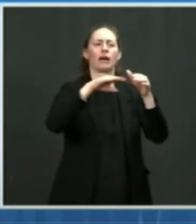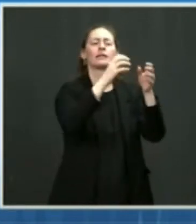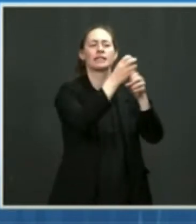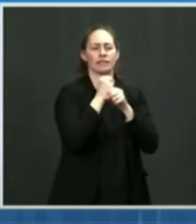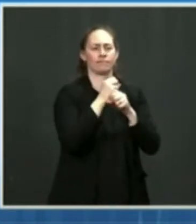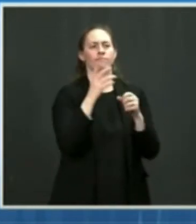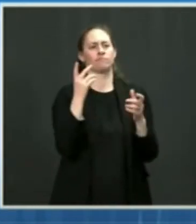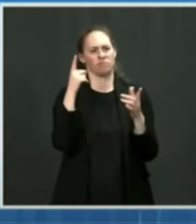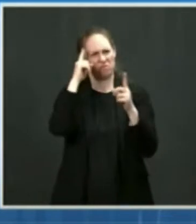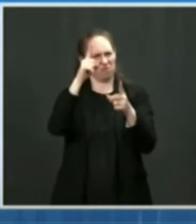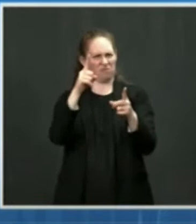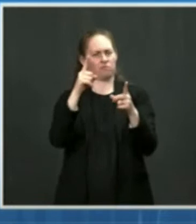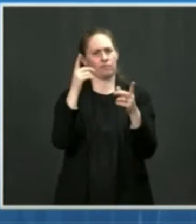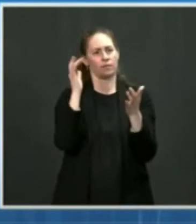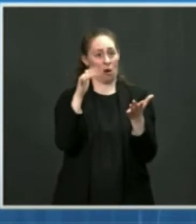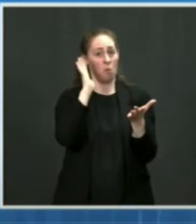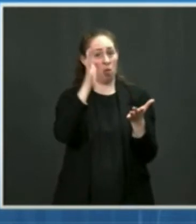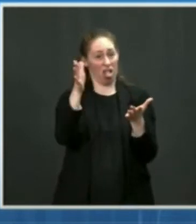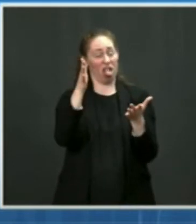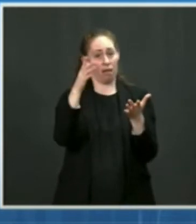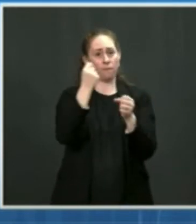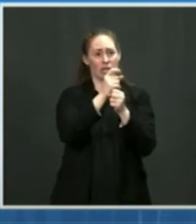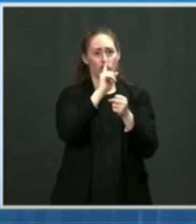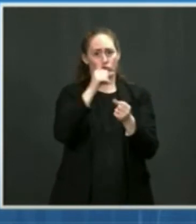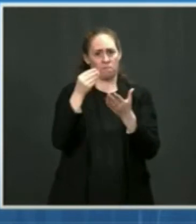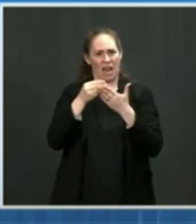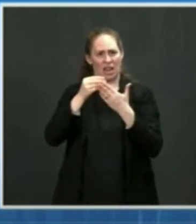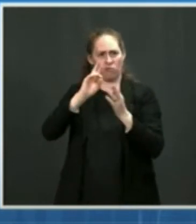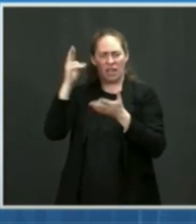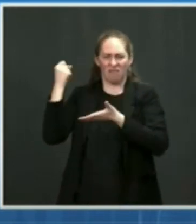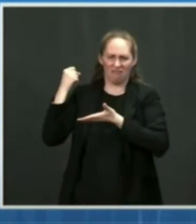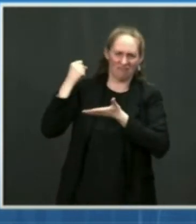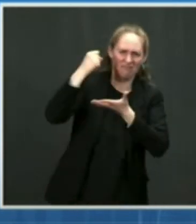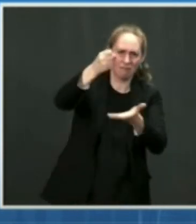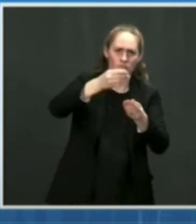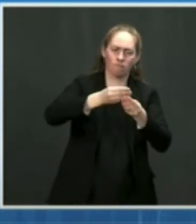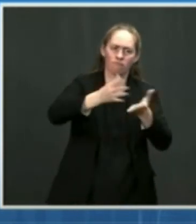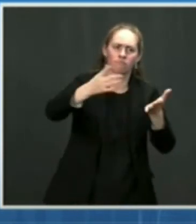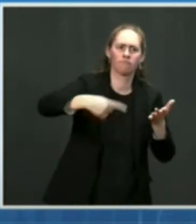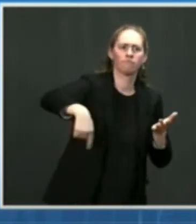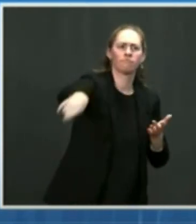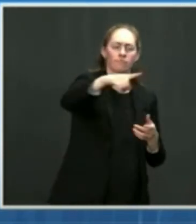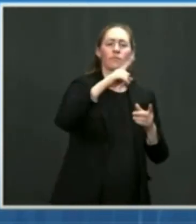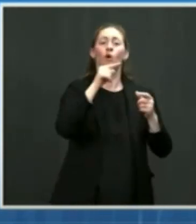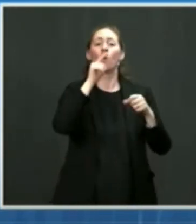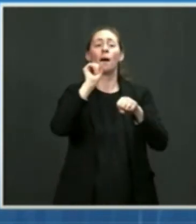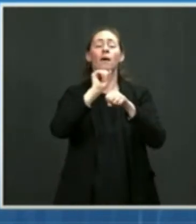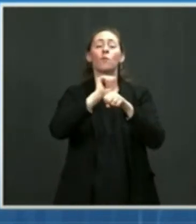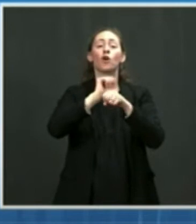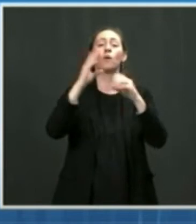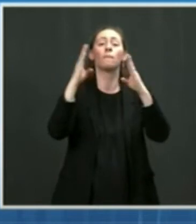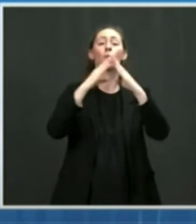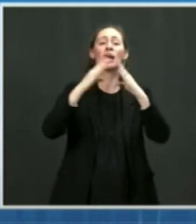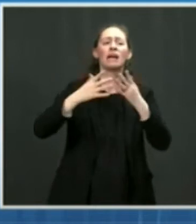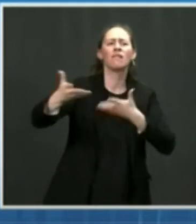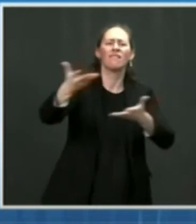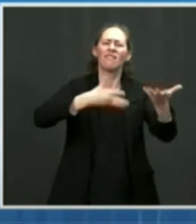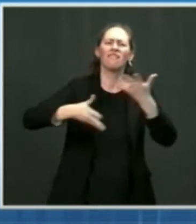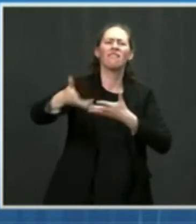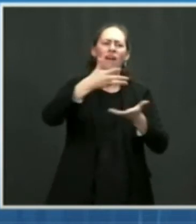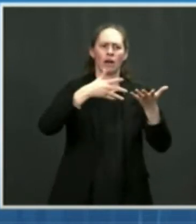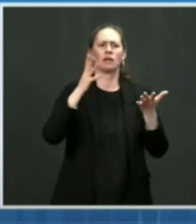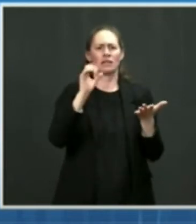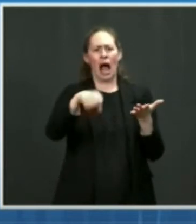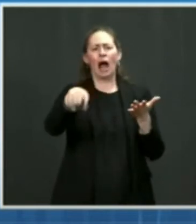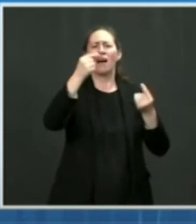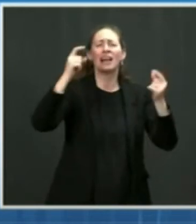funding available to strengthen the work of community health workers nationwide, bolstering their efforts to provide and control